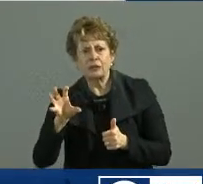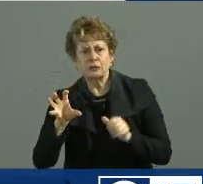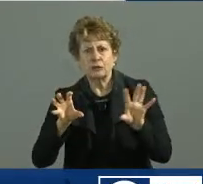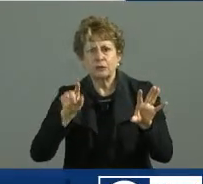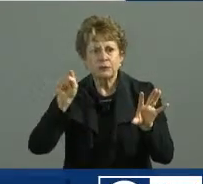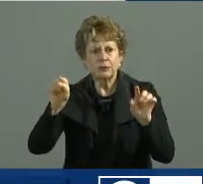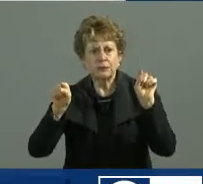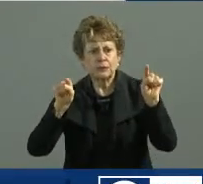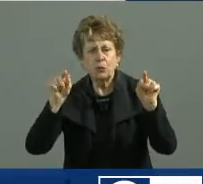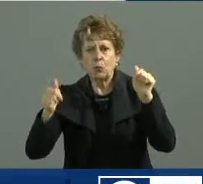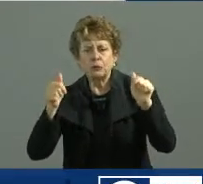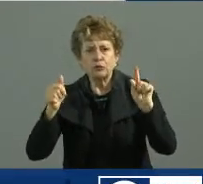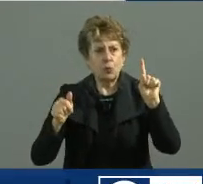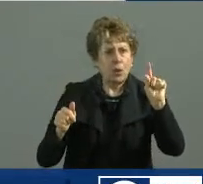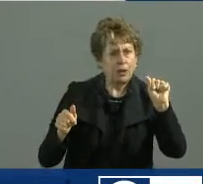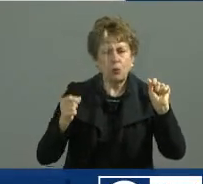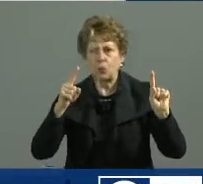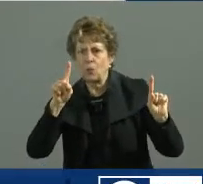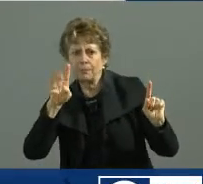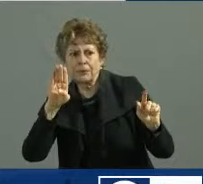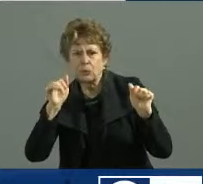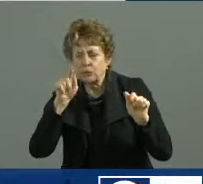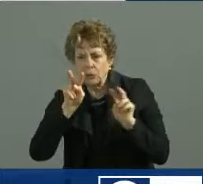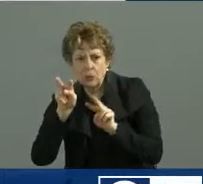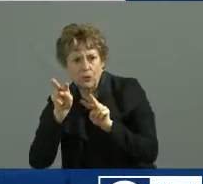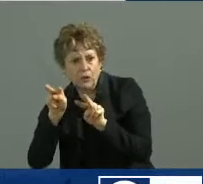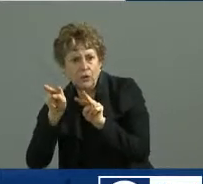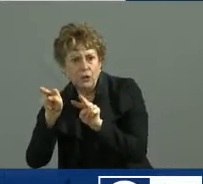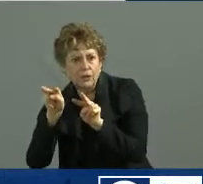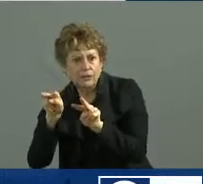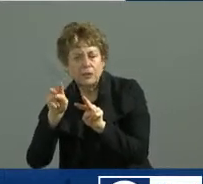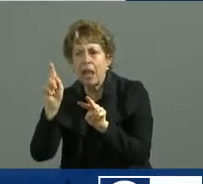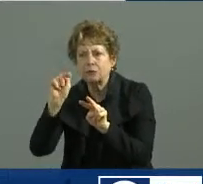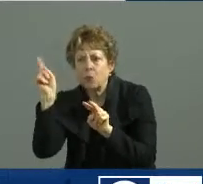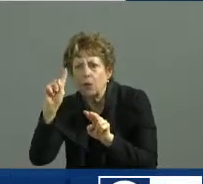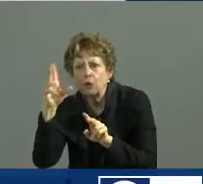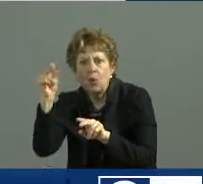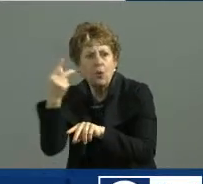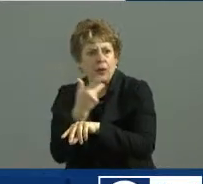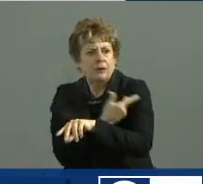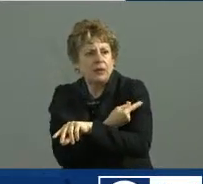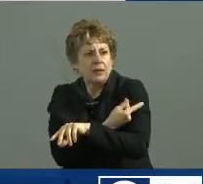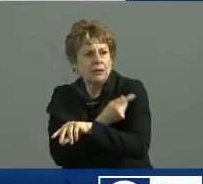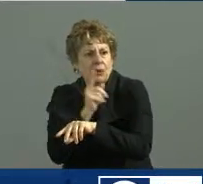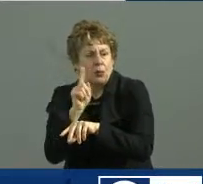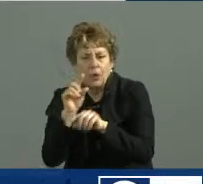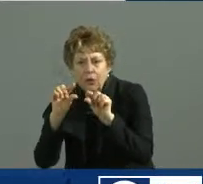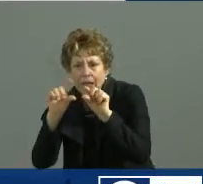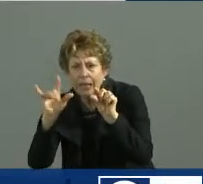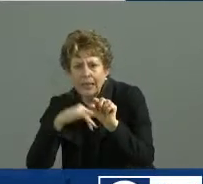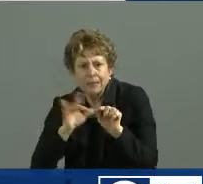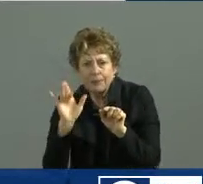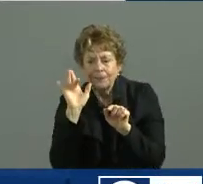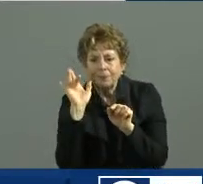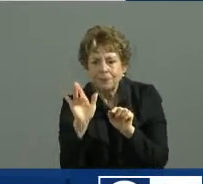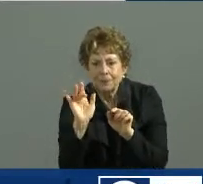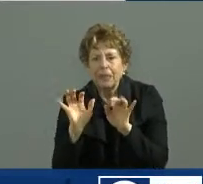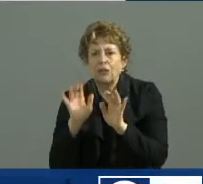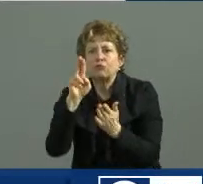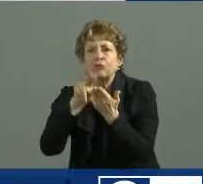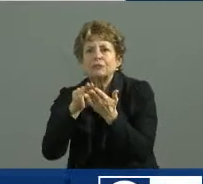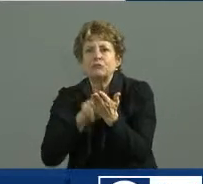they're currently operating vaccination sites, along with the registration link, so that there's a one-stop shop for people to find access